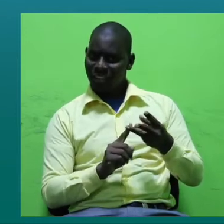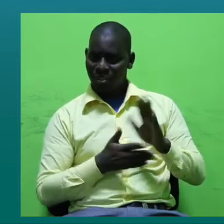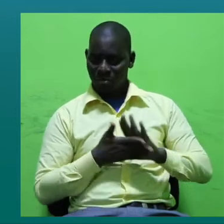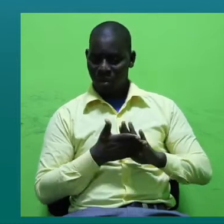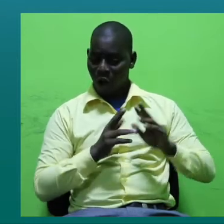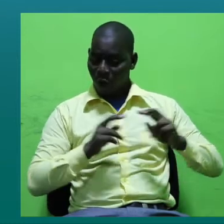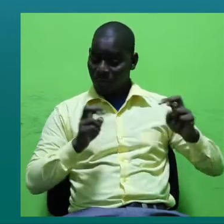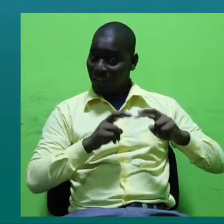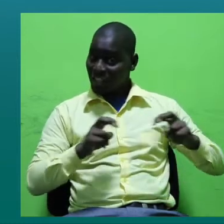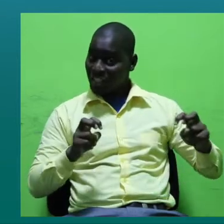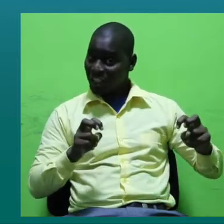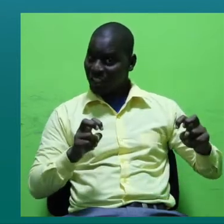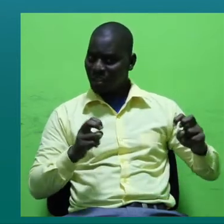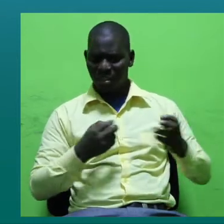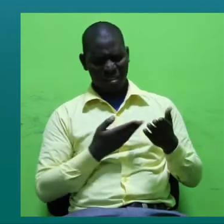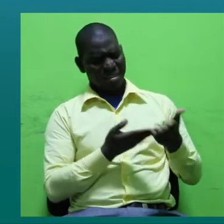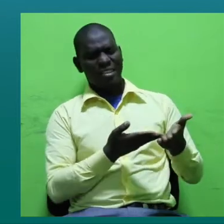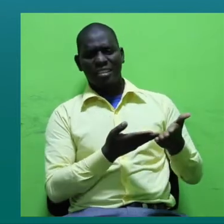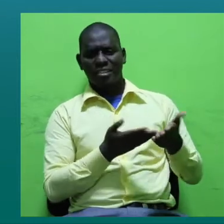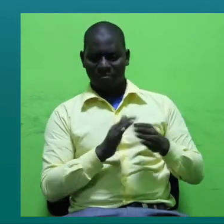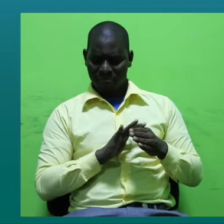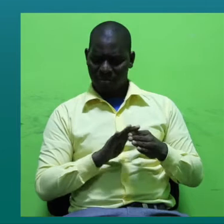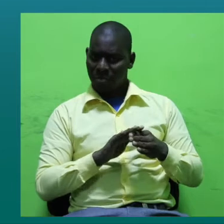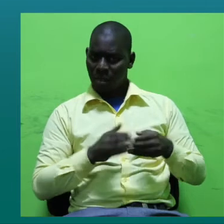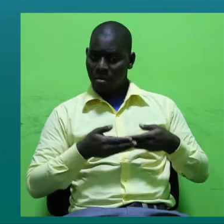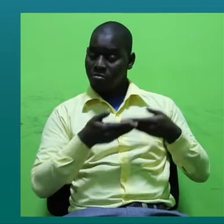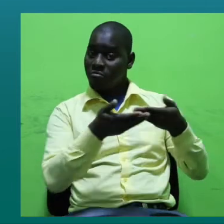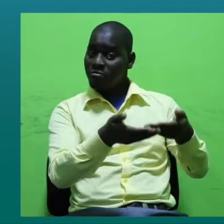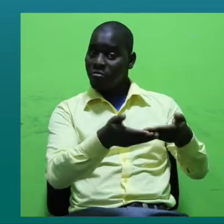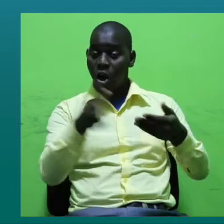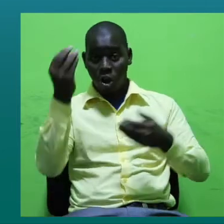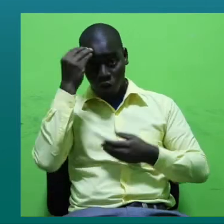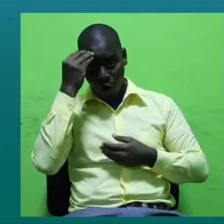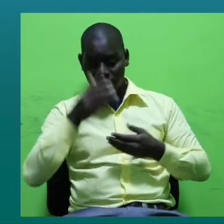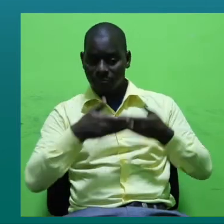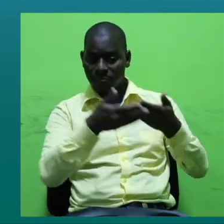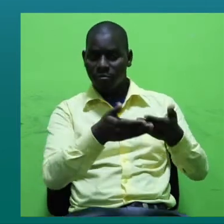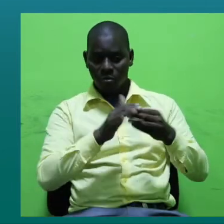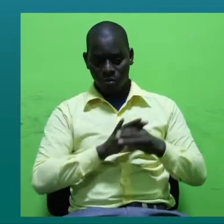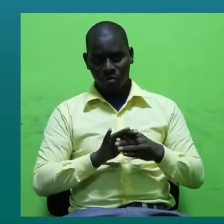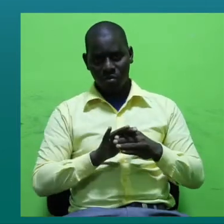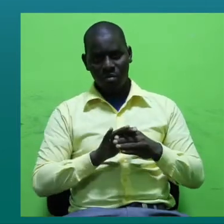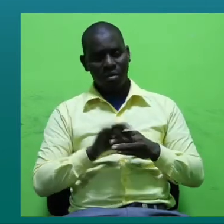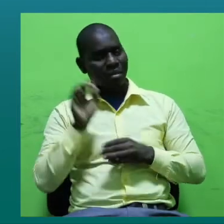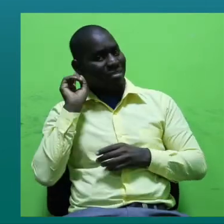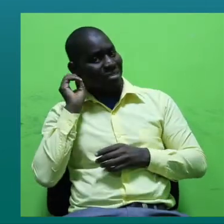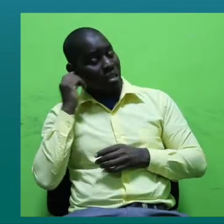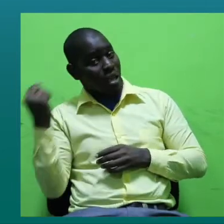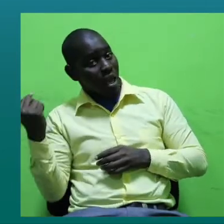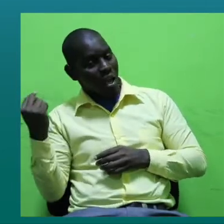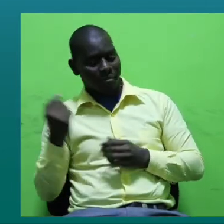observation. Observation refers to the receiving knowledge through what we see, hear,